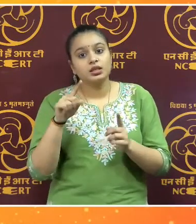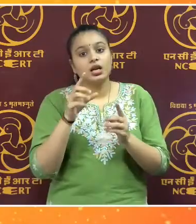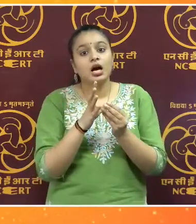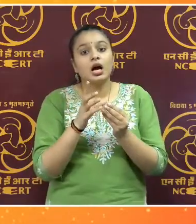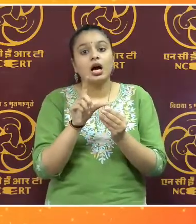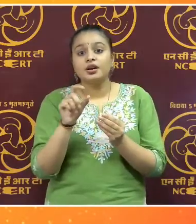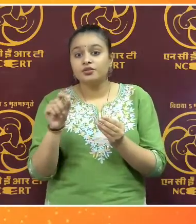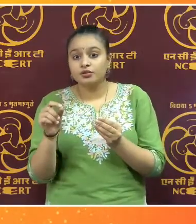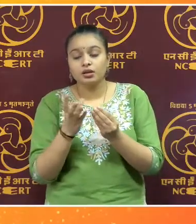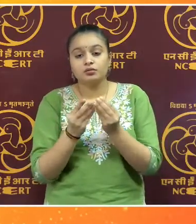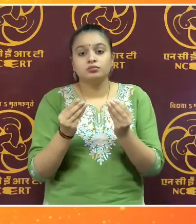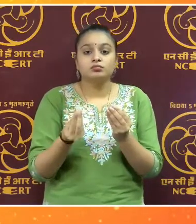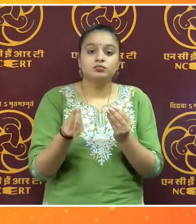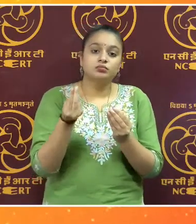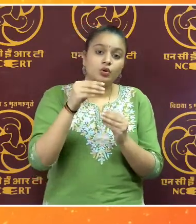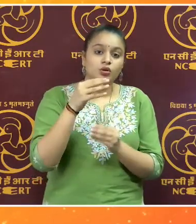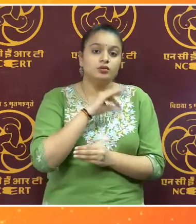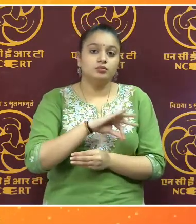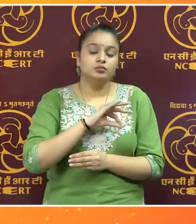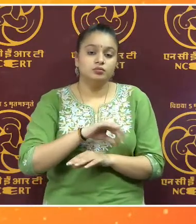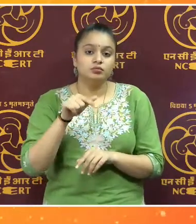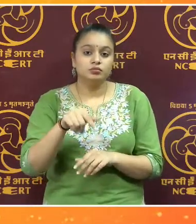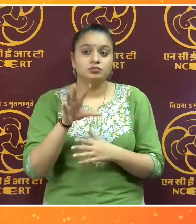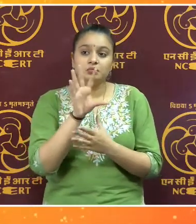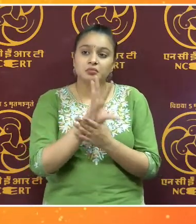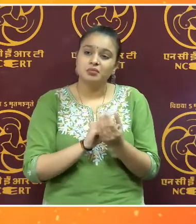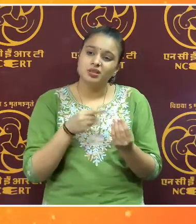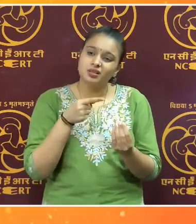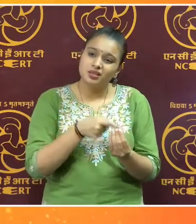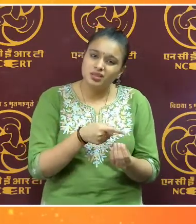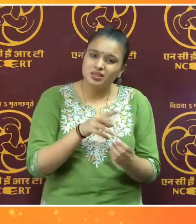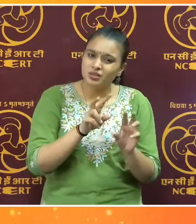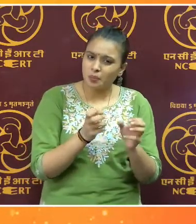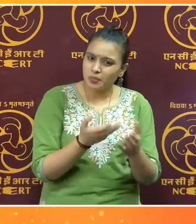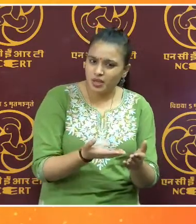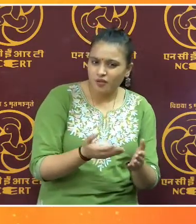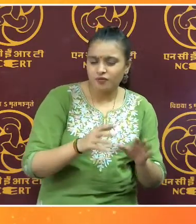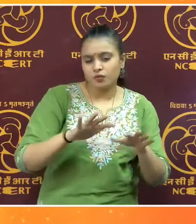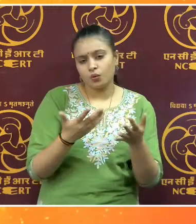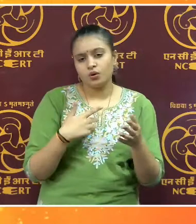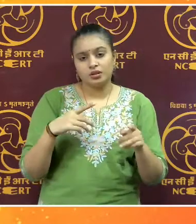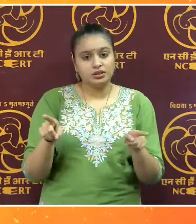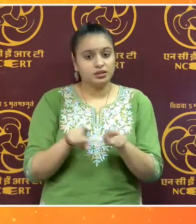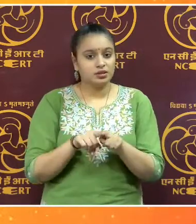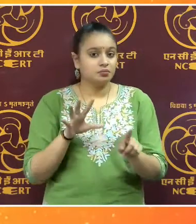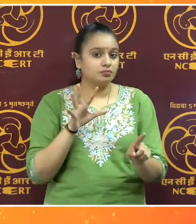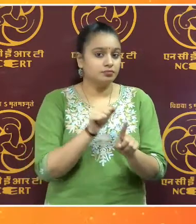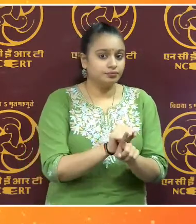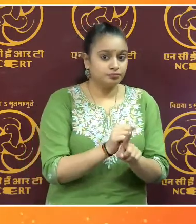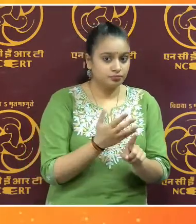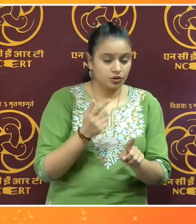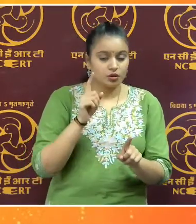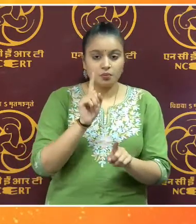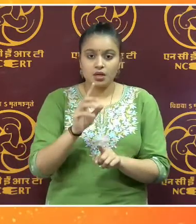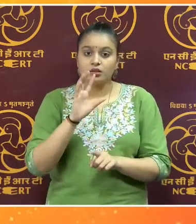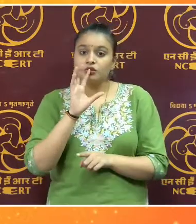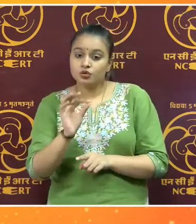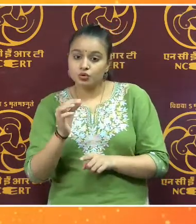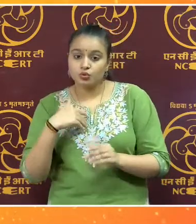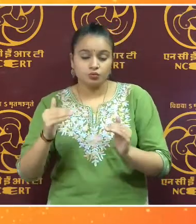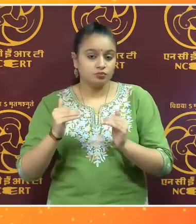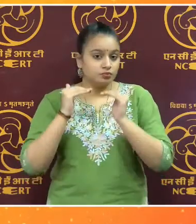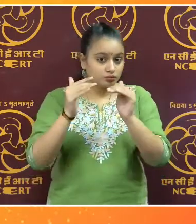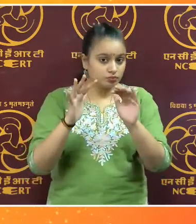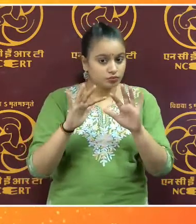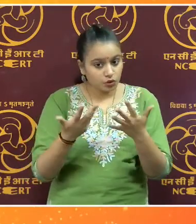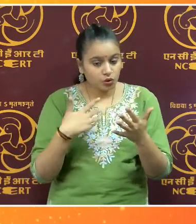rupees. It is a simple matter of steal and sometimes just a simple to be caught. But to be a really big man, a